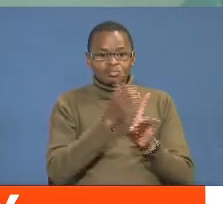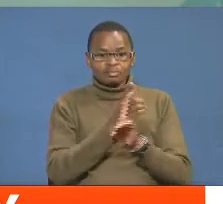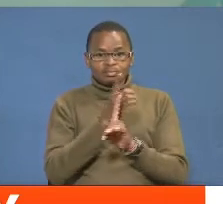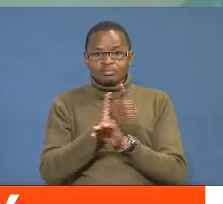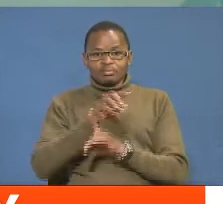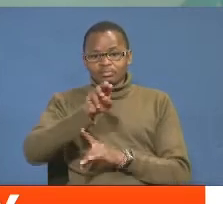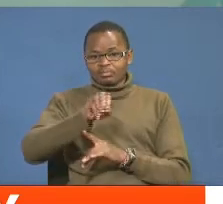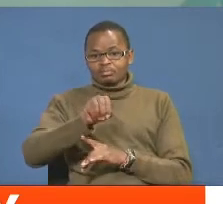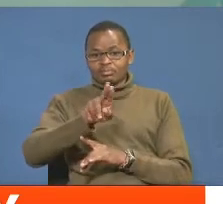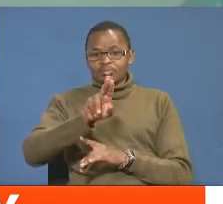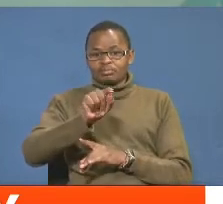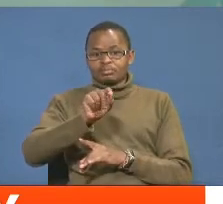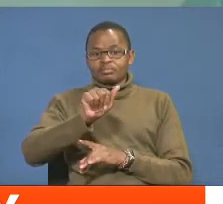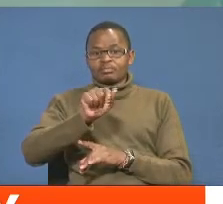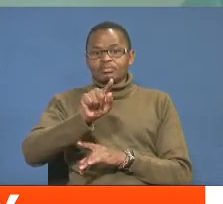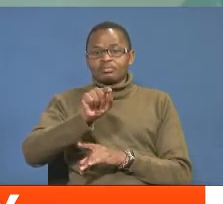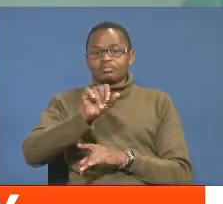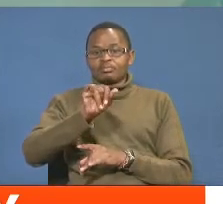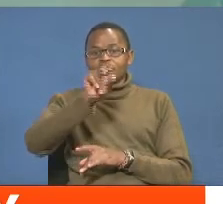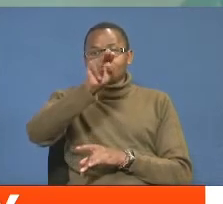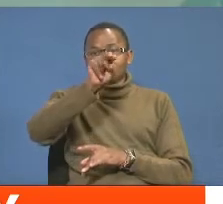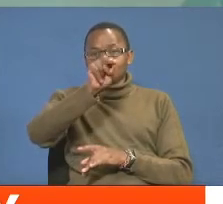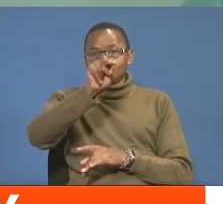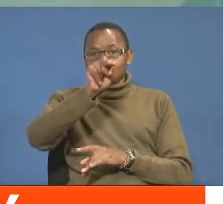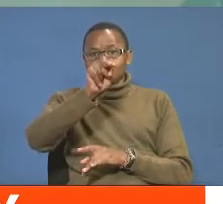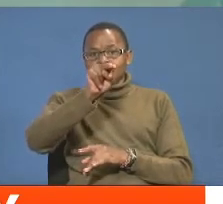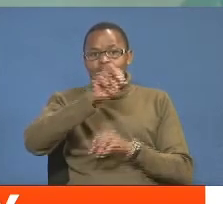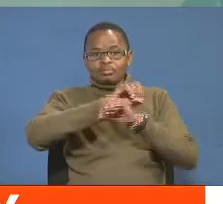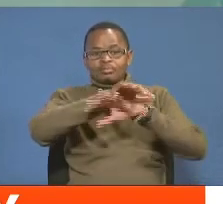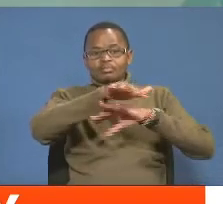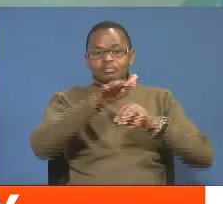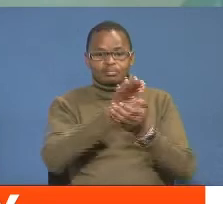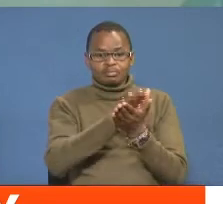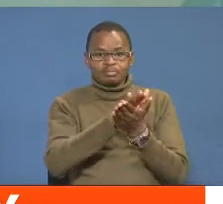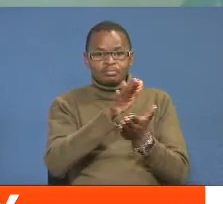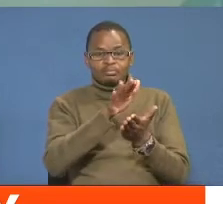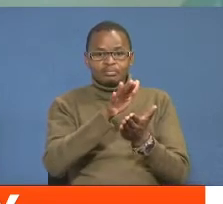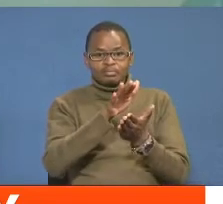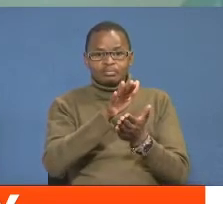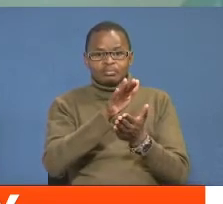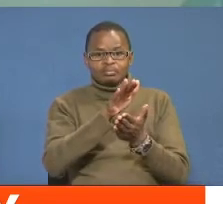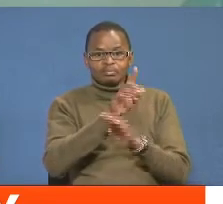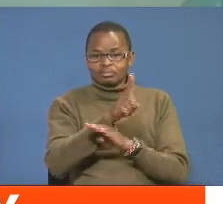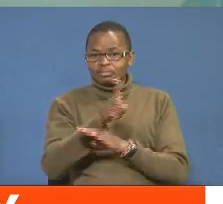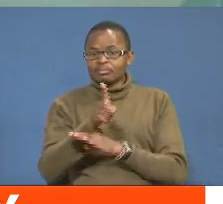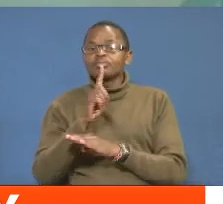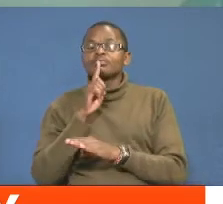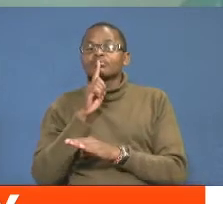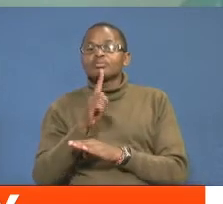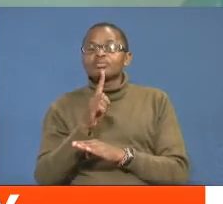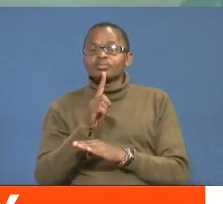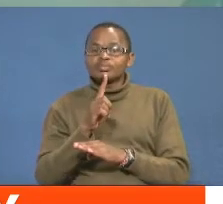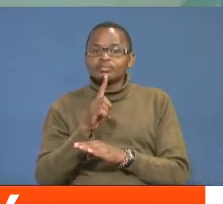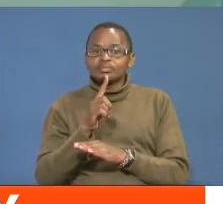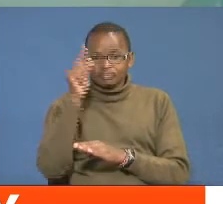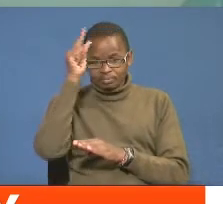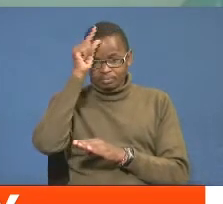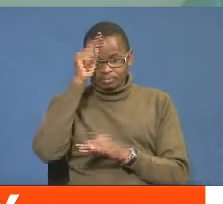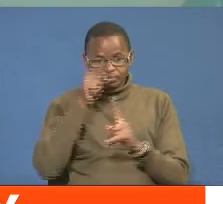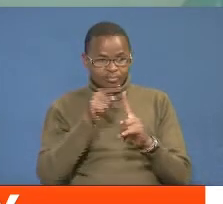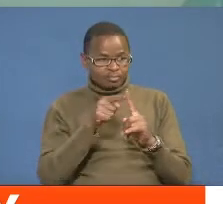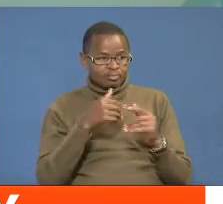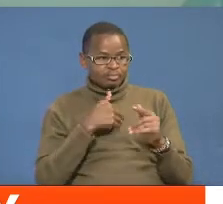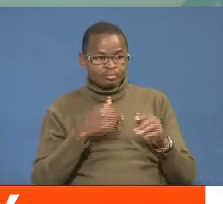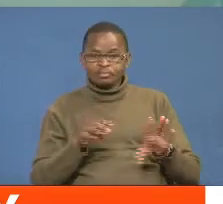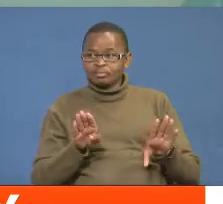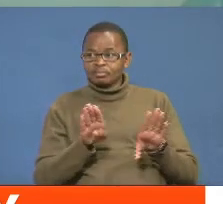different mutations that makes it more transmittable, more virulent on the host. So is the government going to